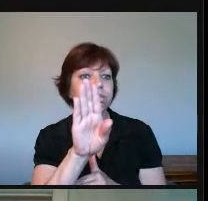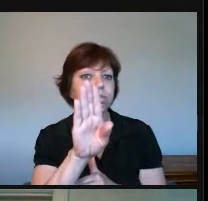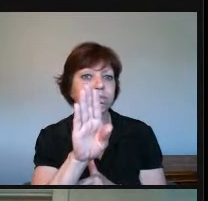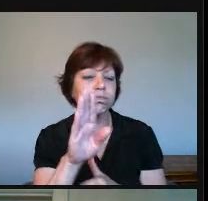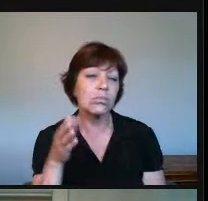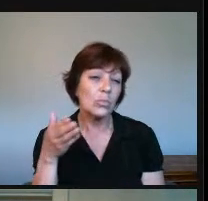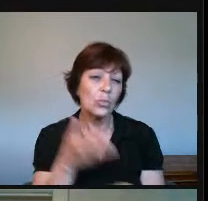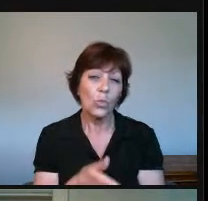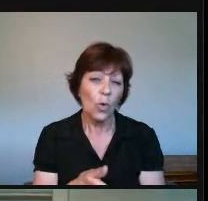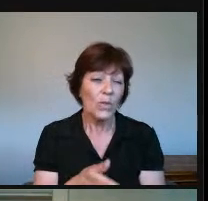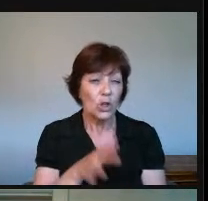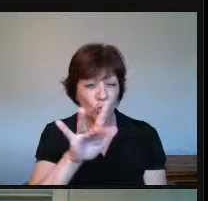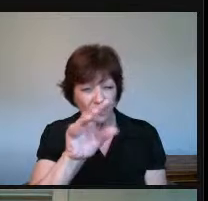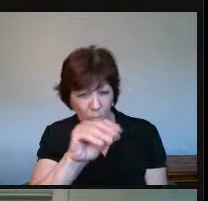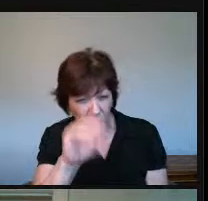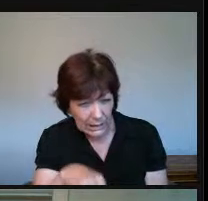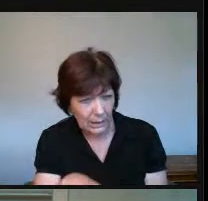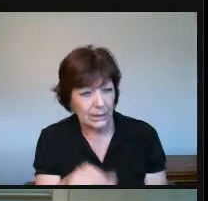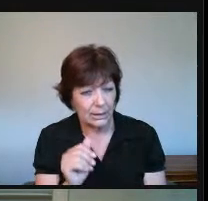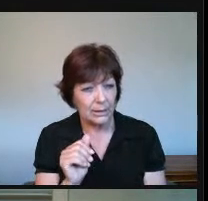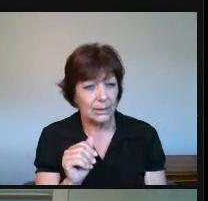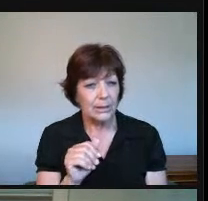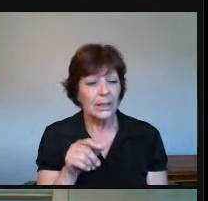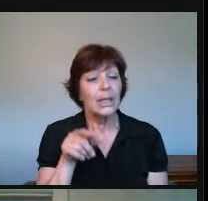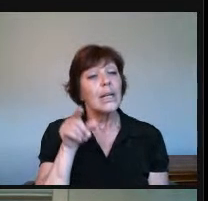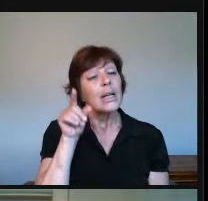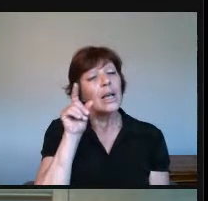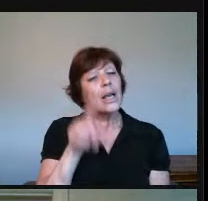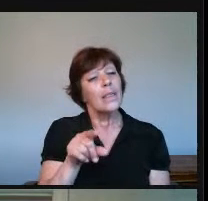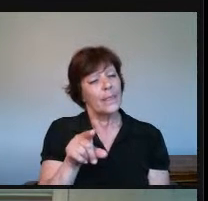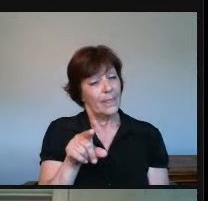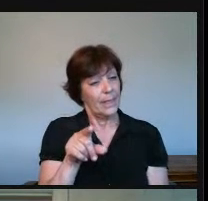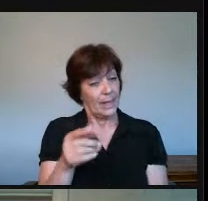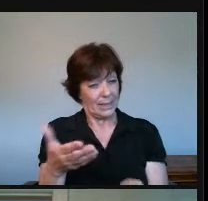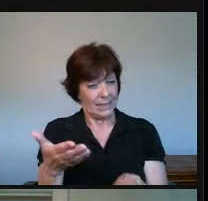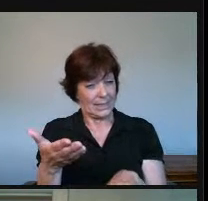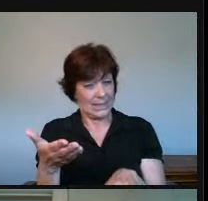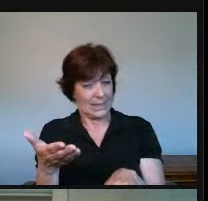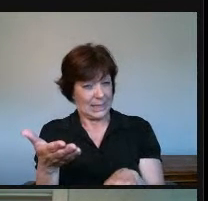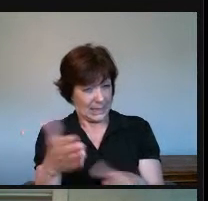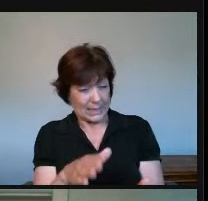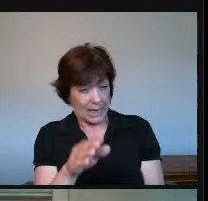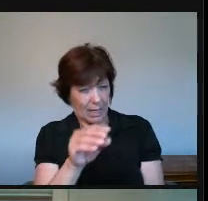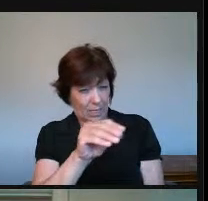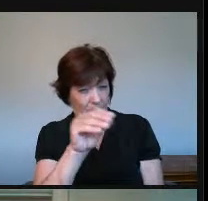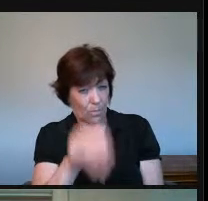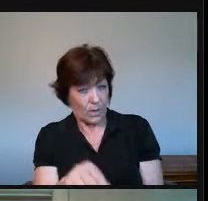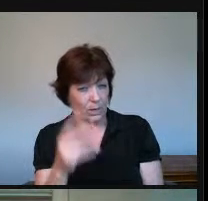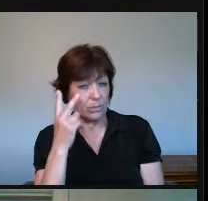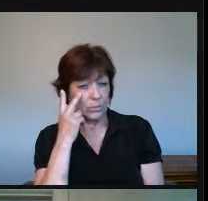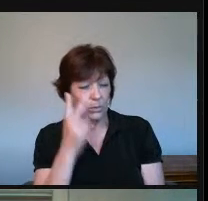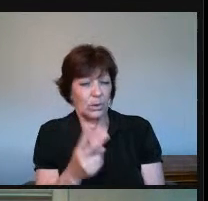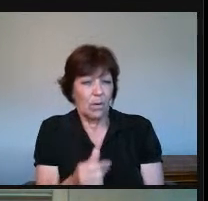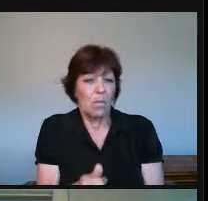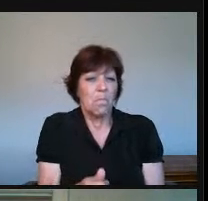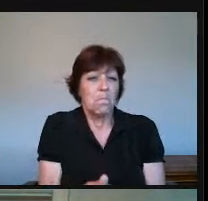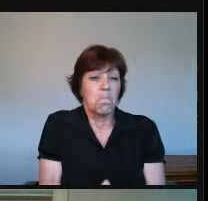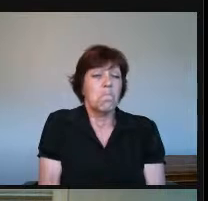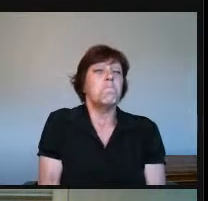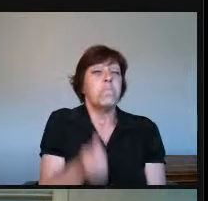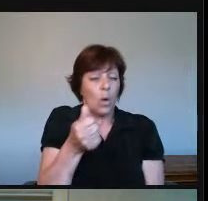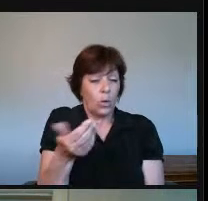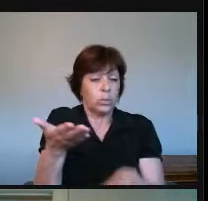over 25%. The excess death rate where we saw the most